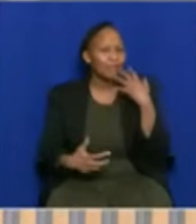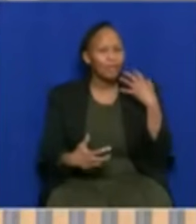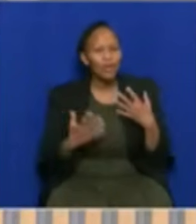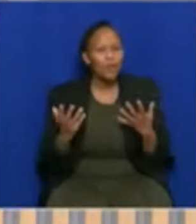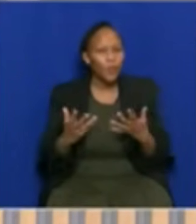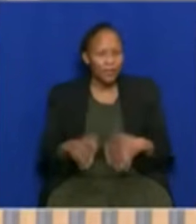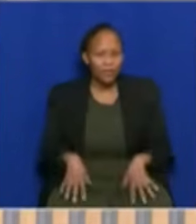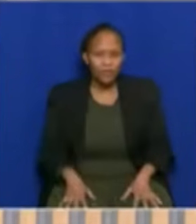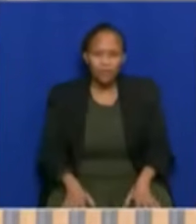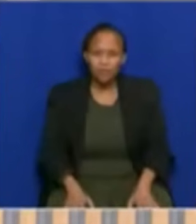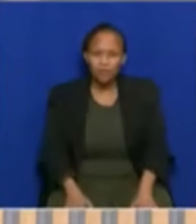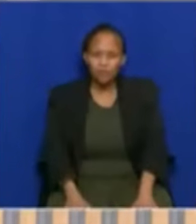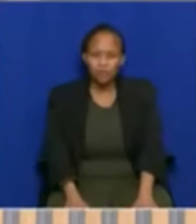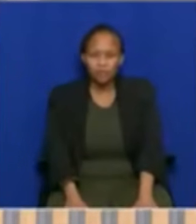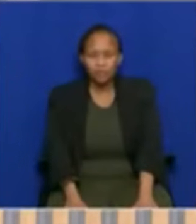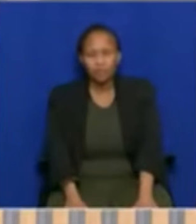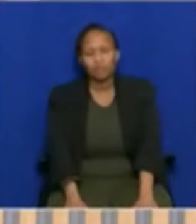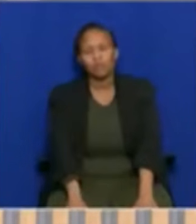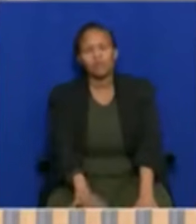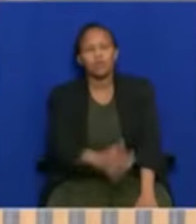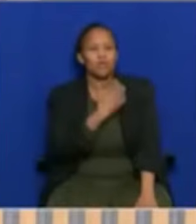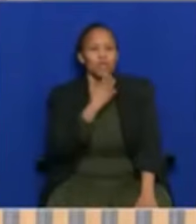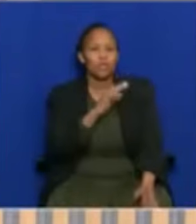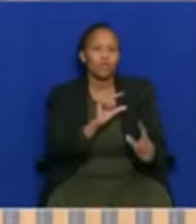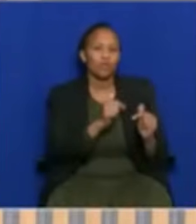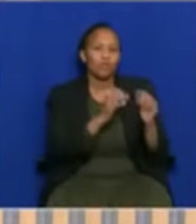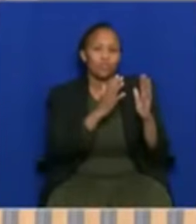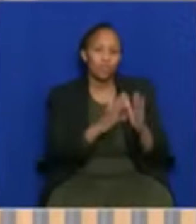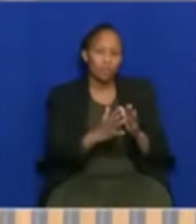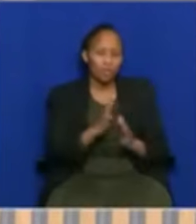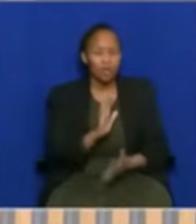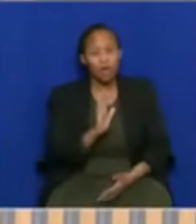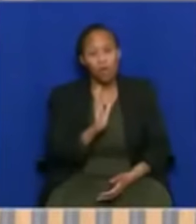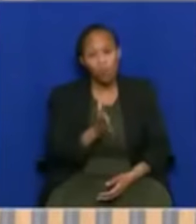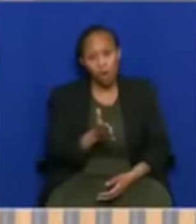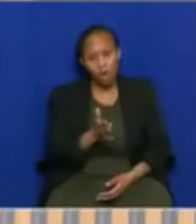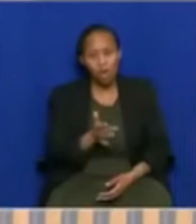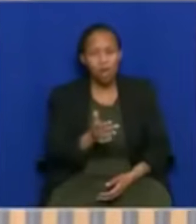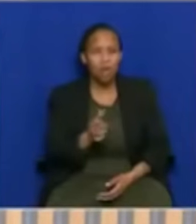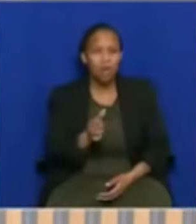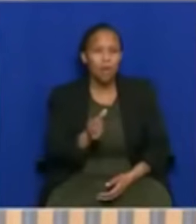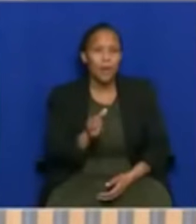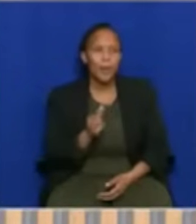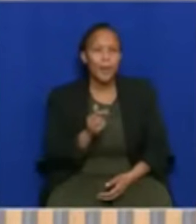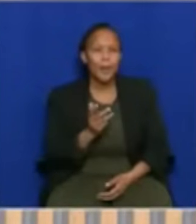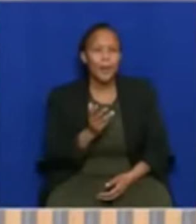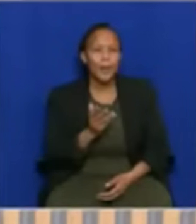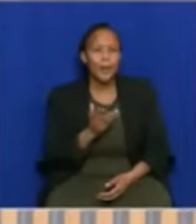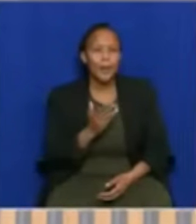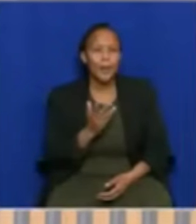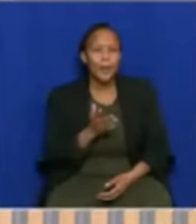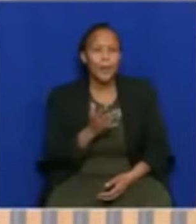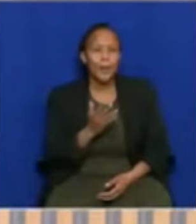I'm just going to go into, I'm looking at page 292.